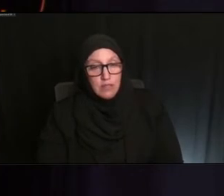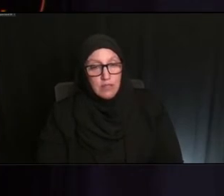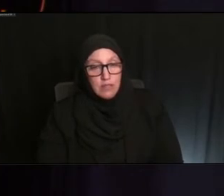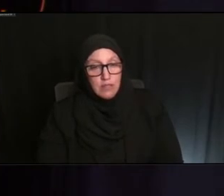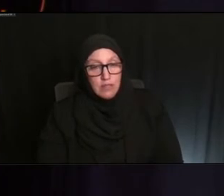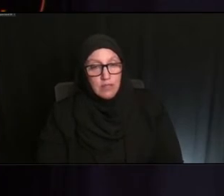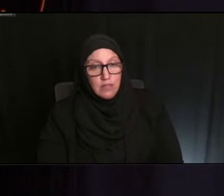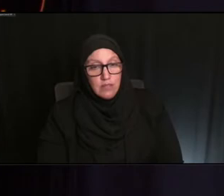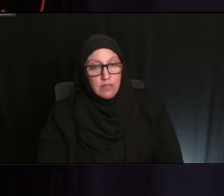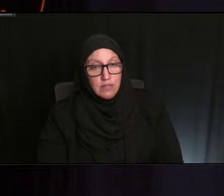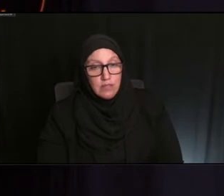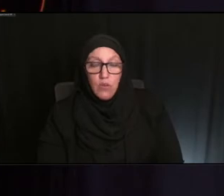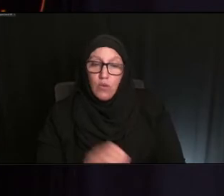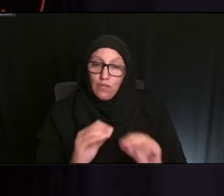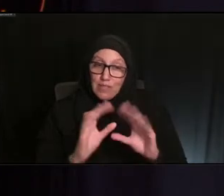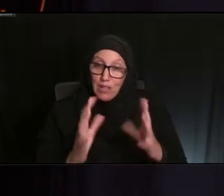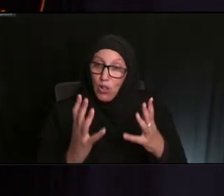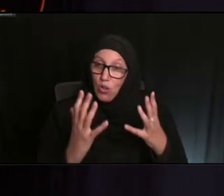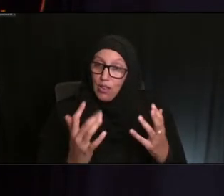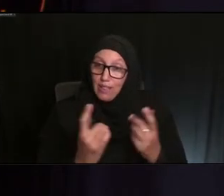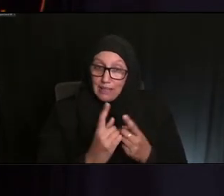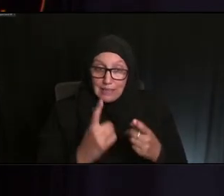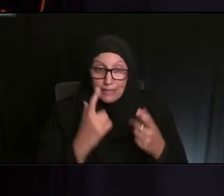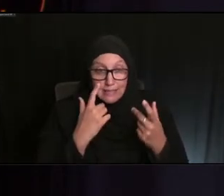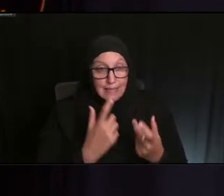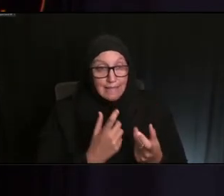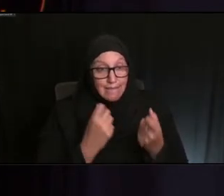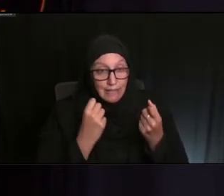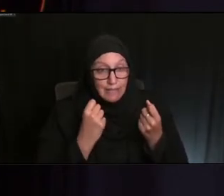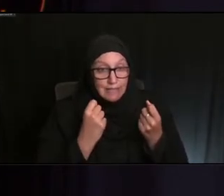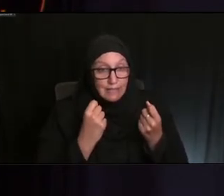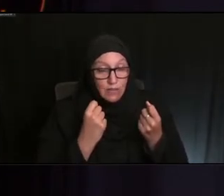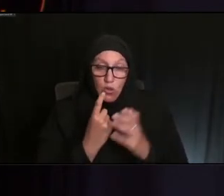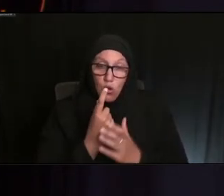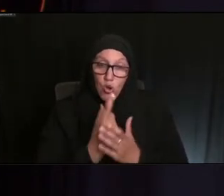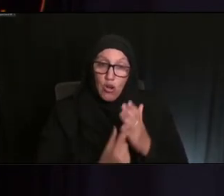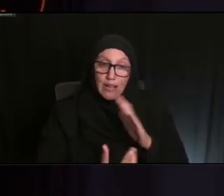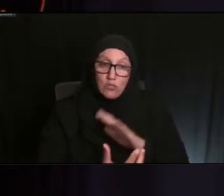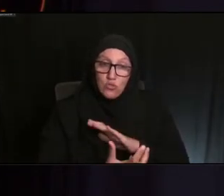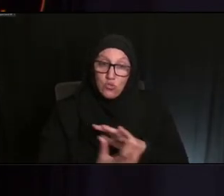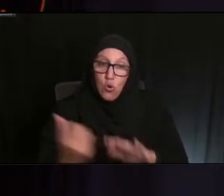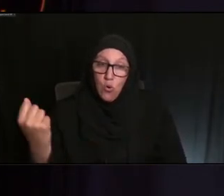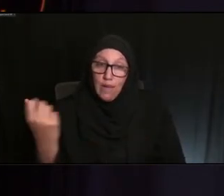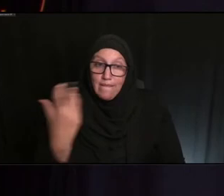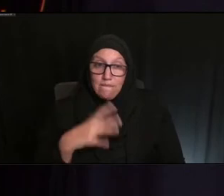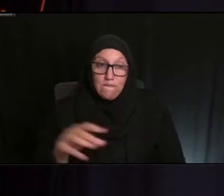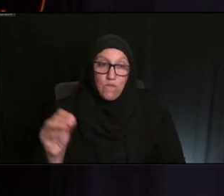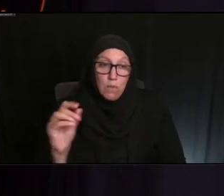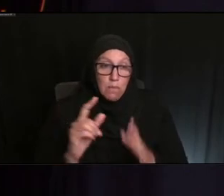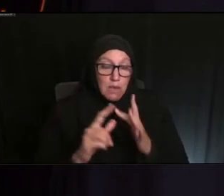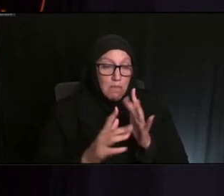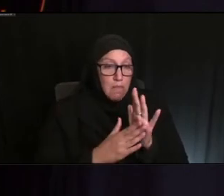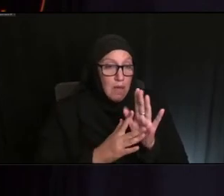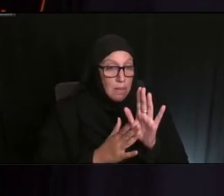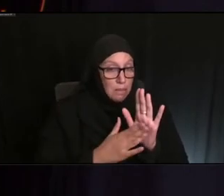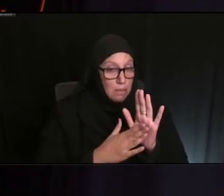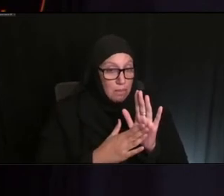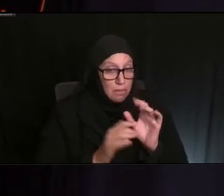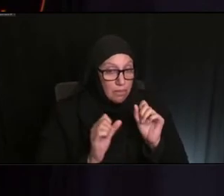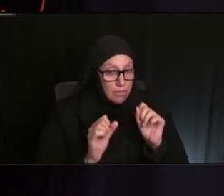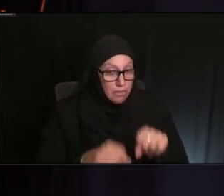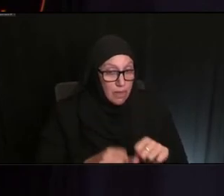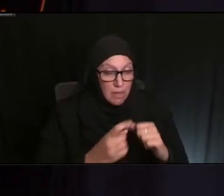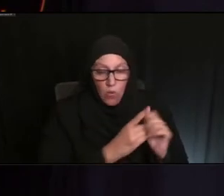obviously a lot of the things that were discovered were not only stolen from the Imams, but even today they're stolen from the people that discover